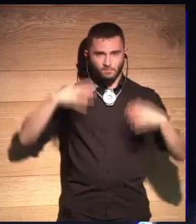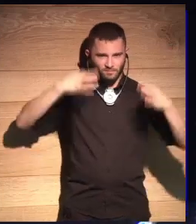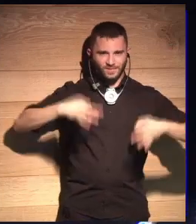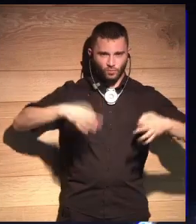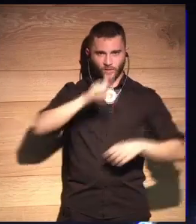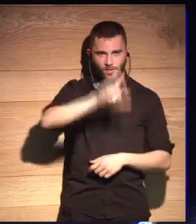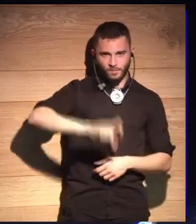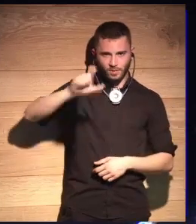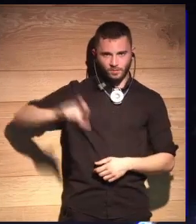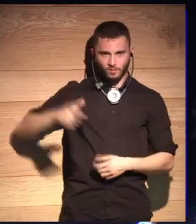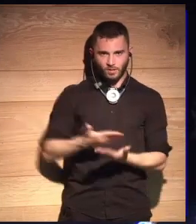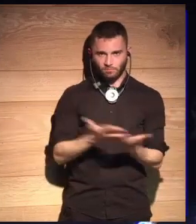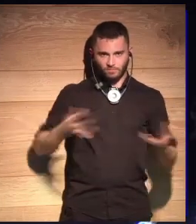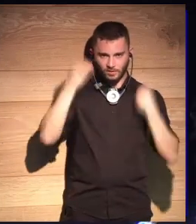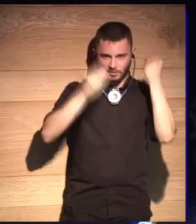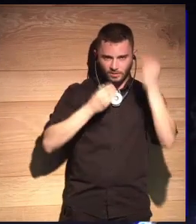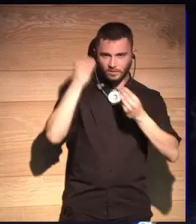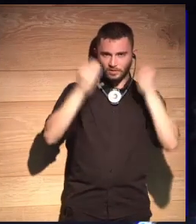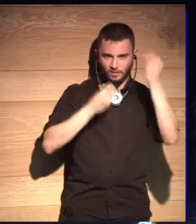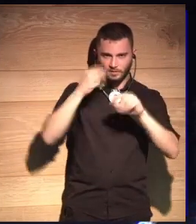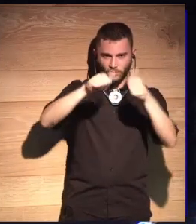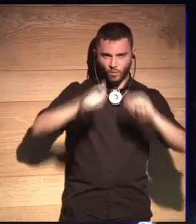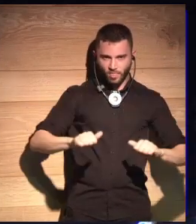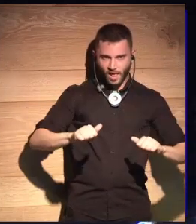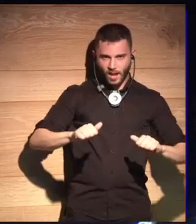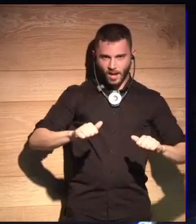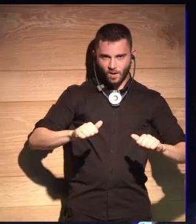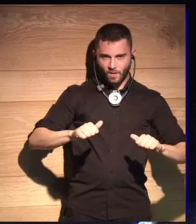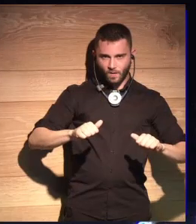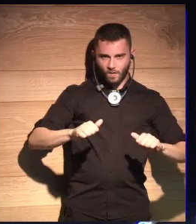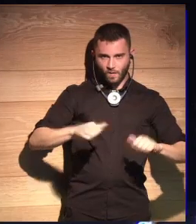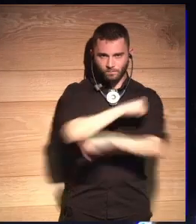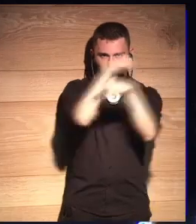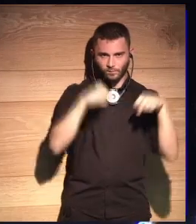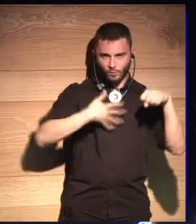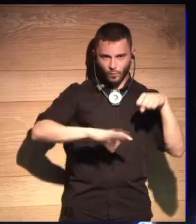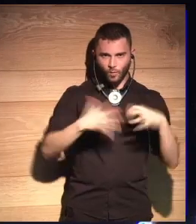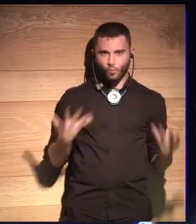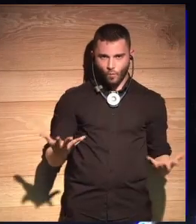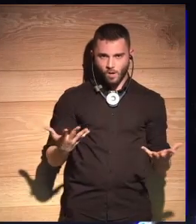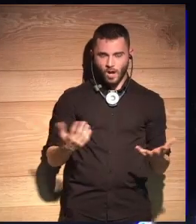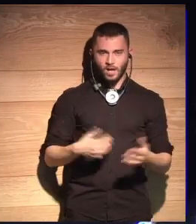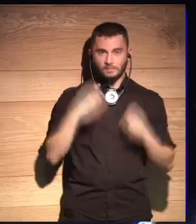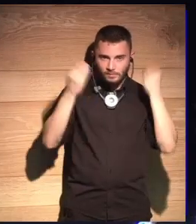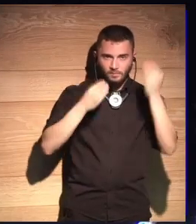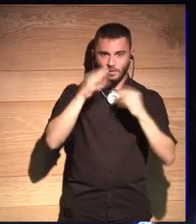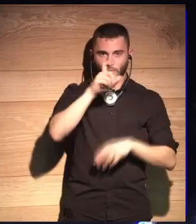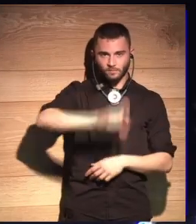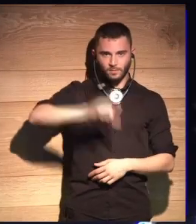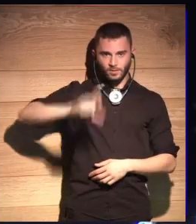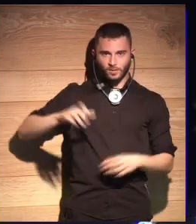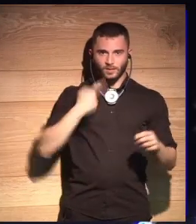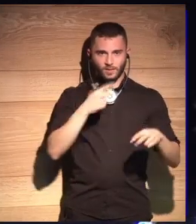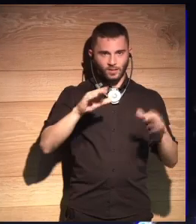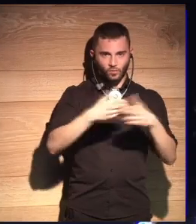about, what is the model for this, because people talk about, digital parties as being these kind